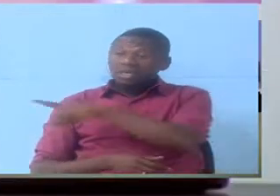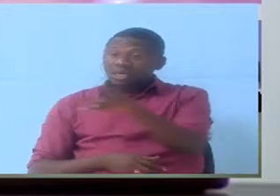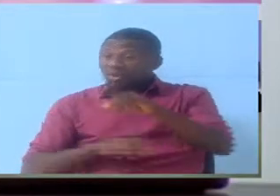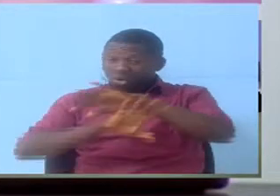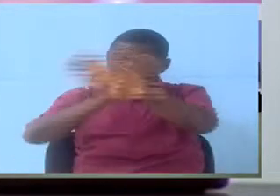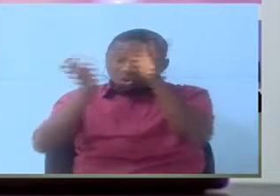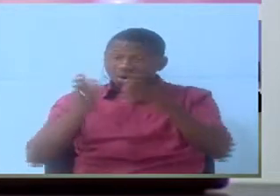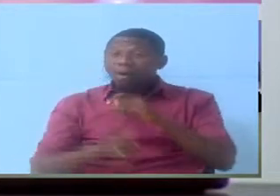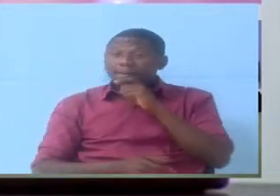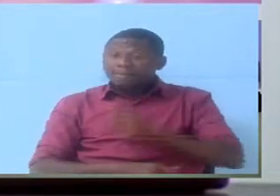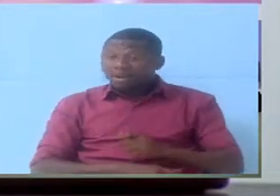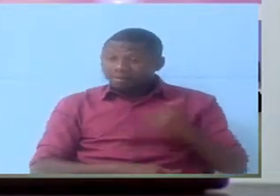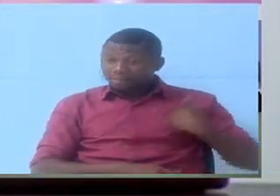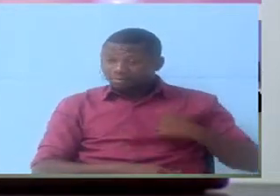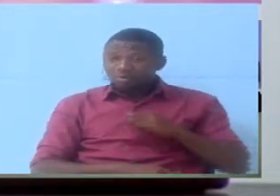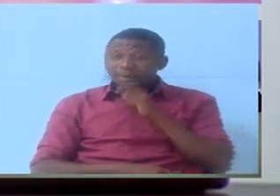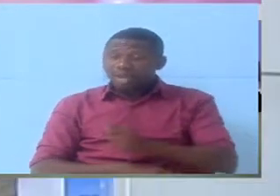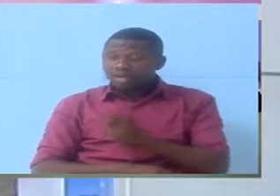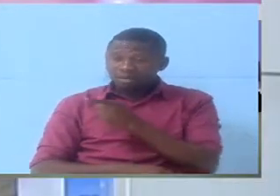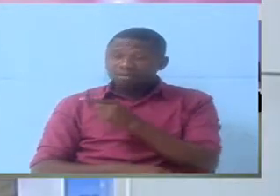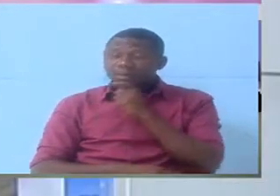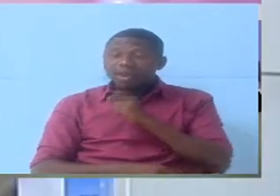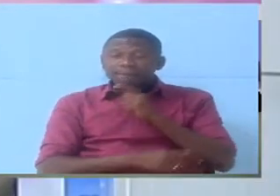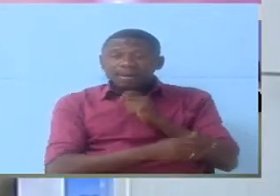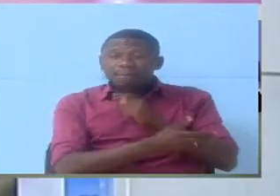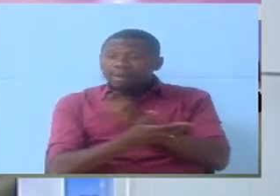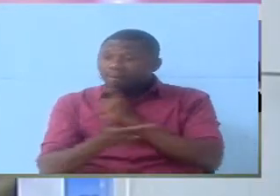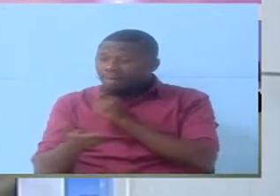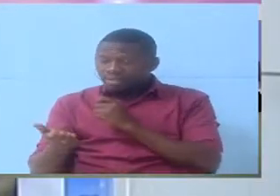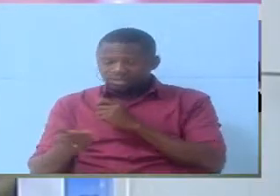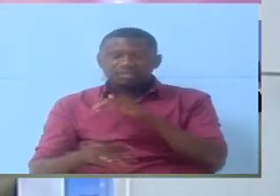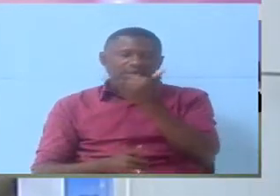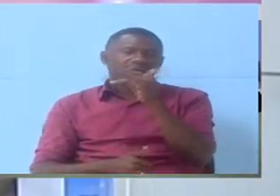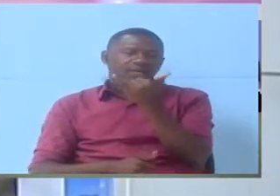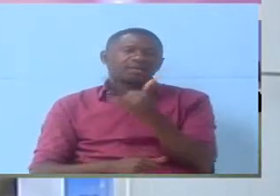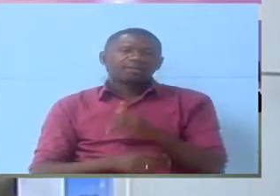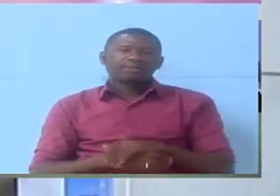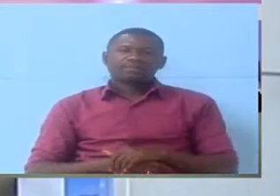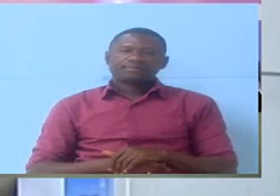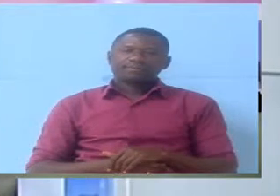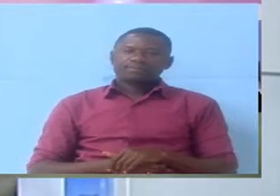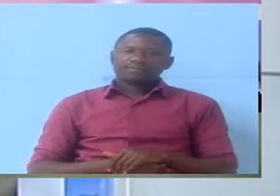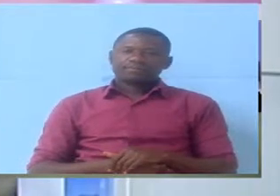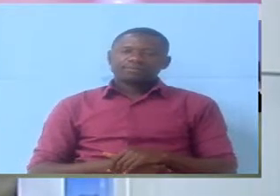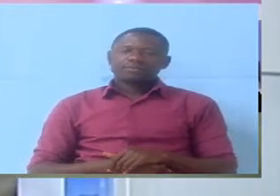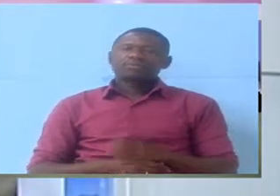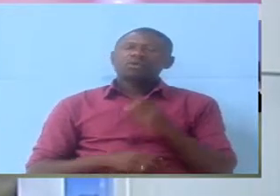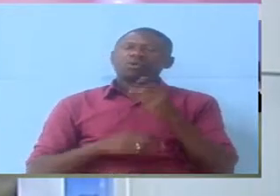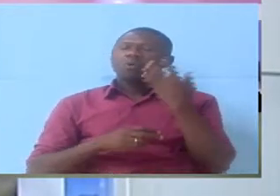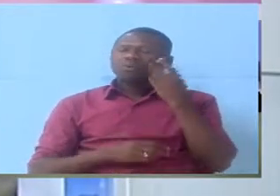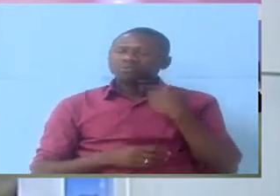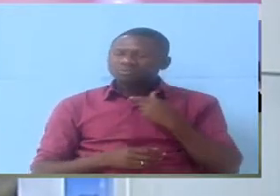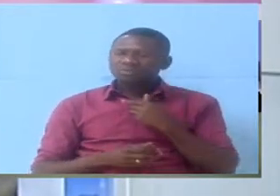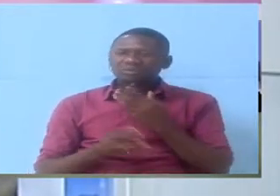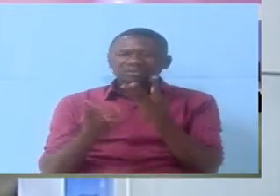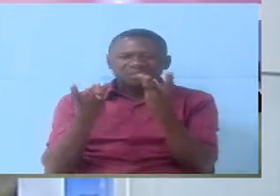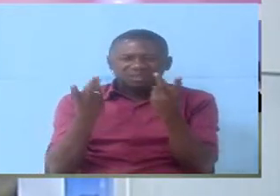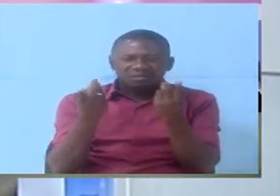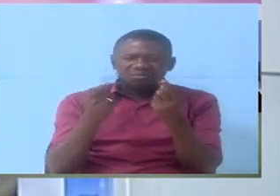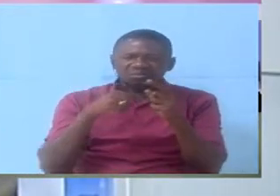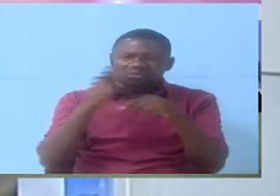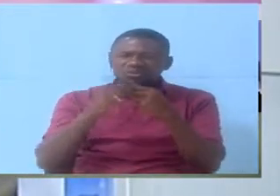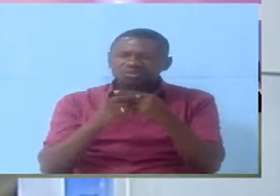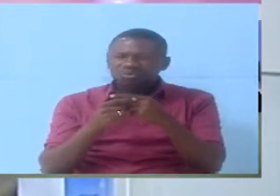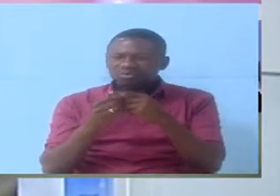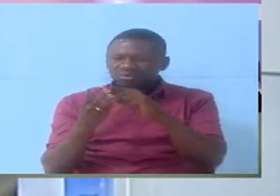men. They were all men, Council. Ibemu kelleti Council. So when we counted about eight bodies. Ringanye mfure